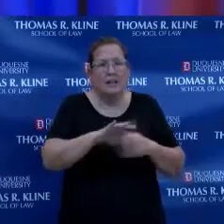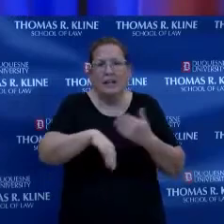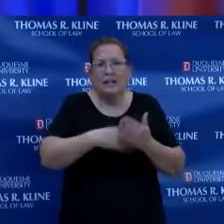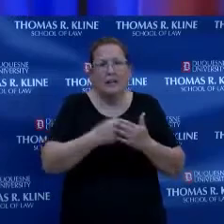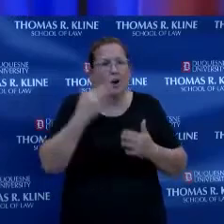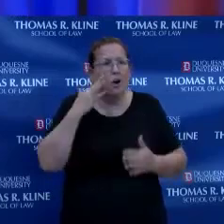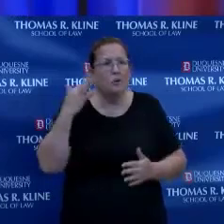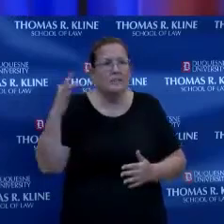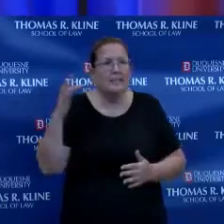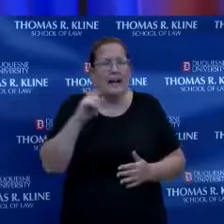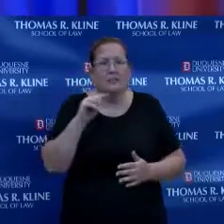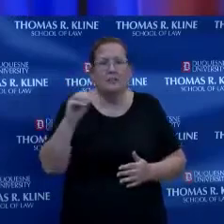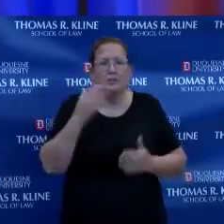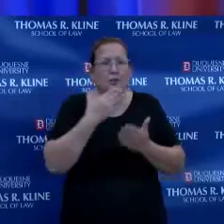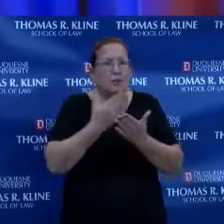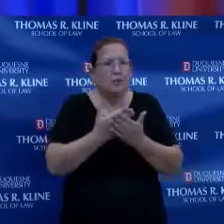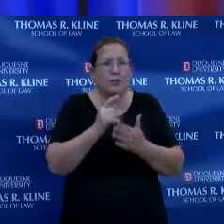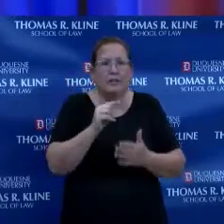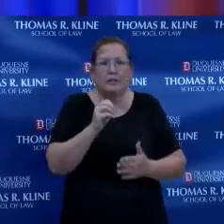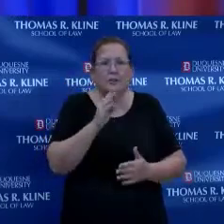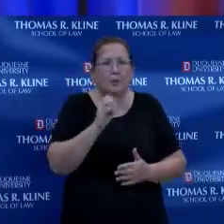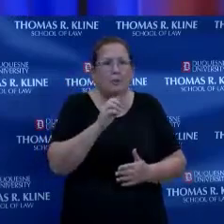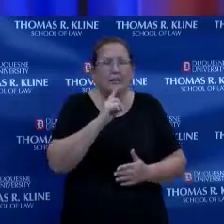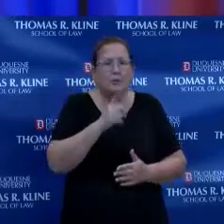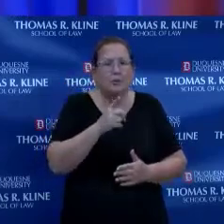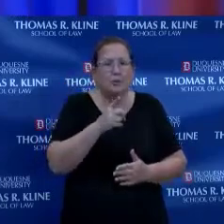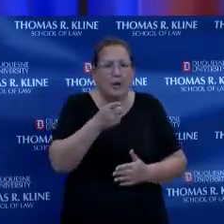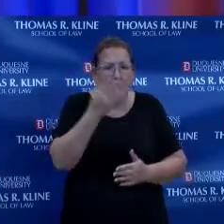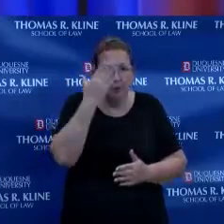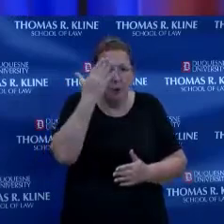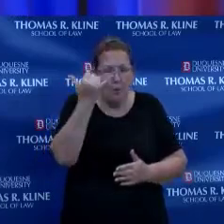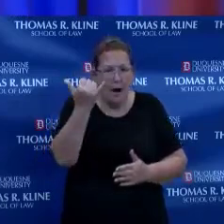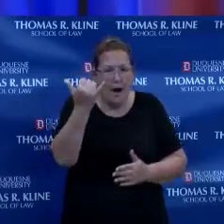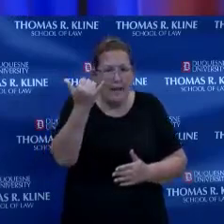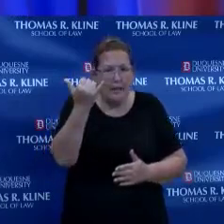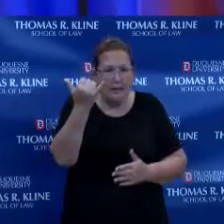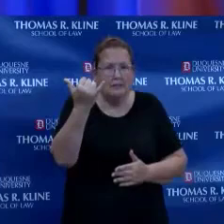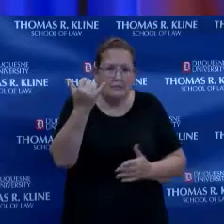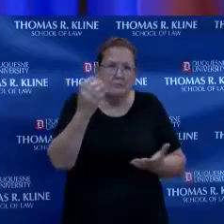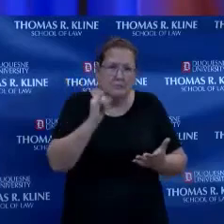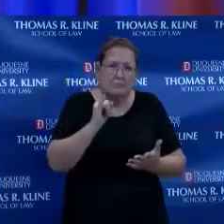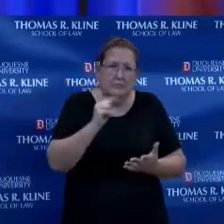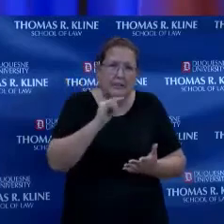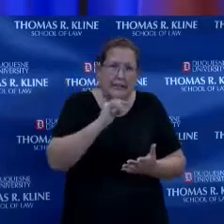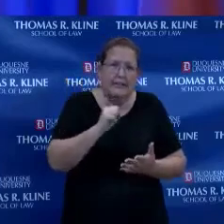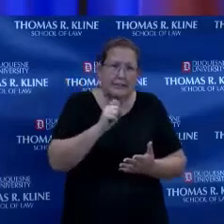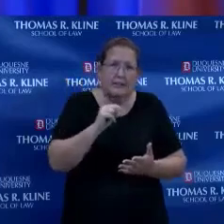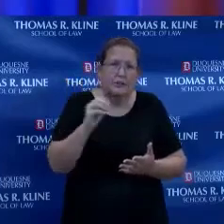too good to be true. And you know what? It's too good to be true.